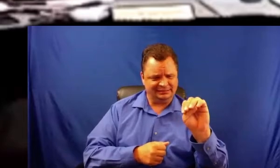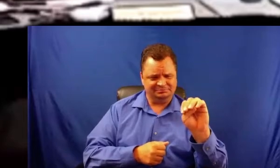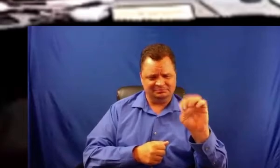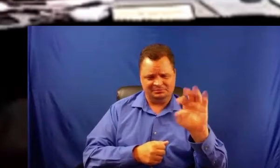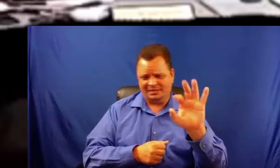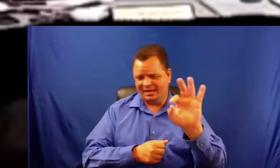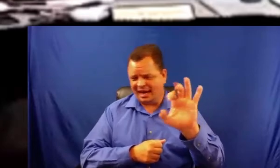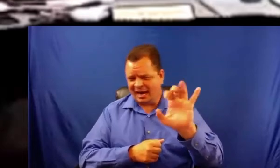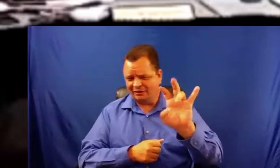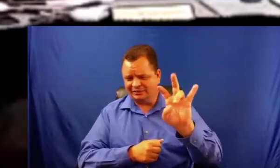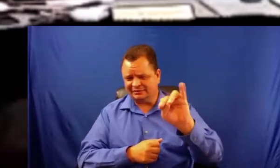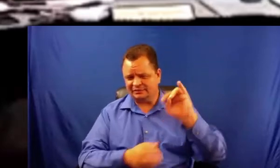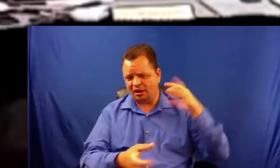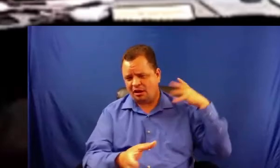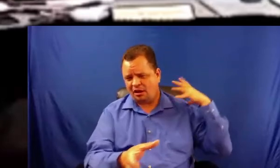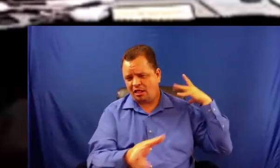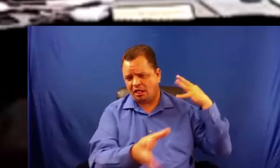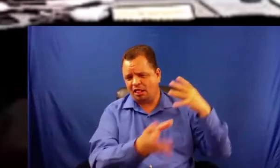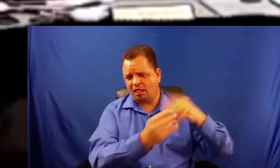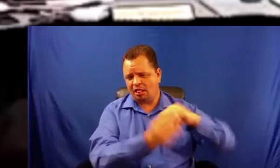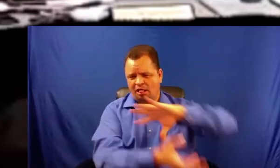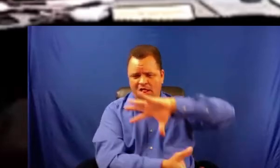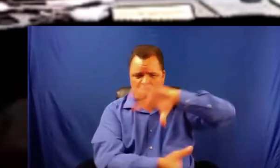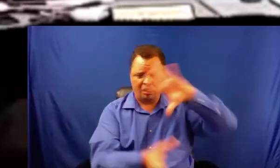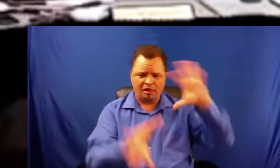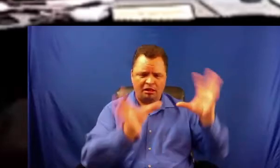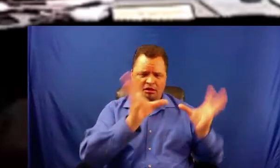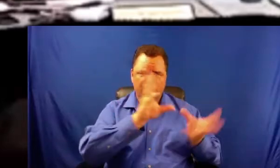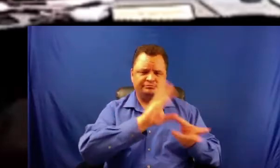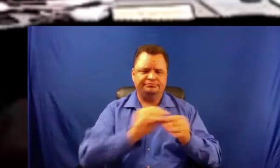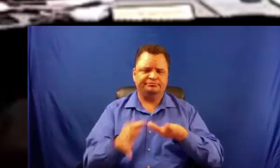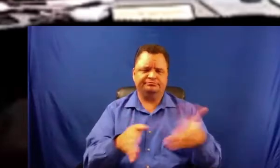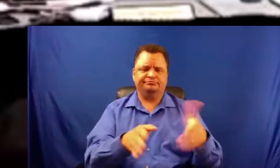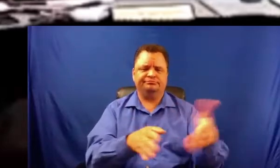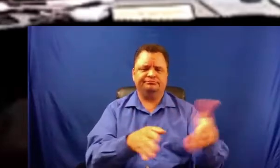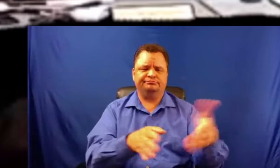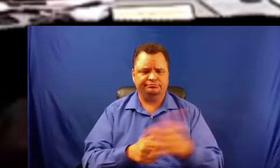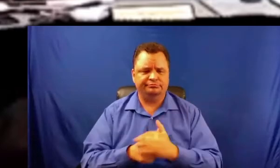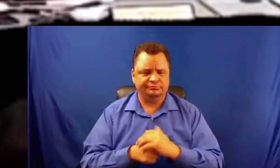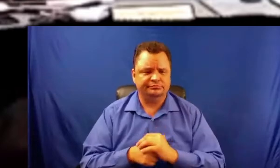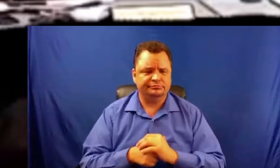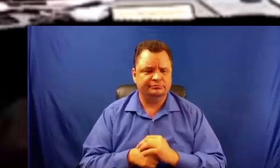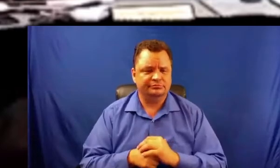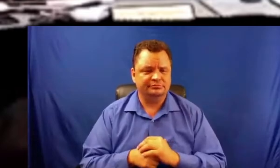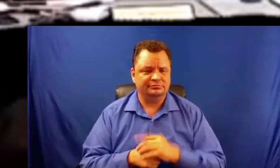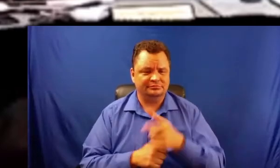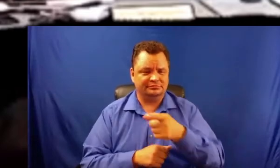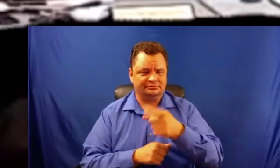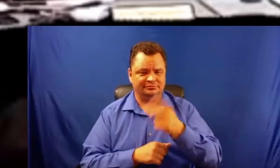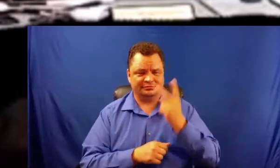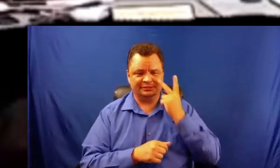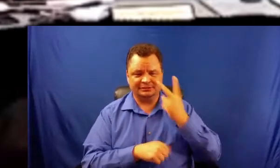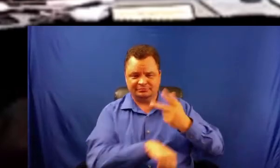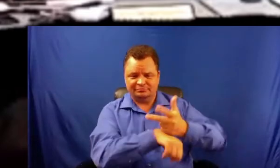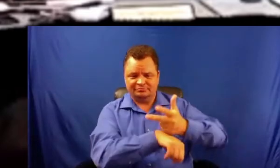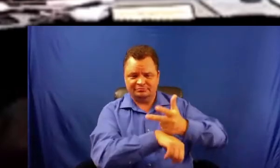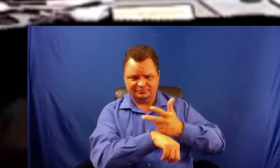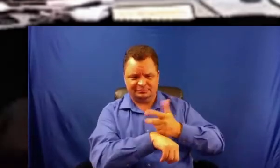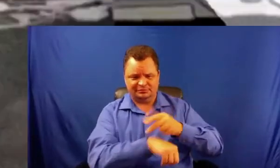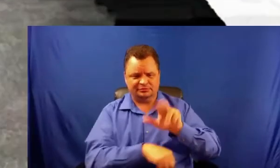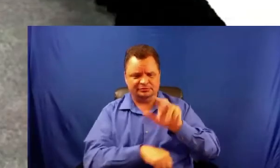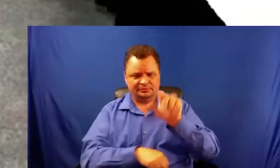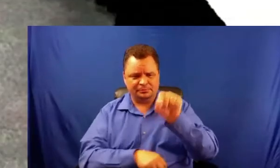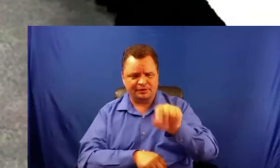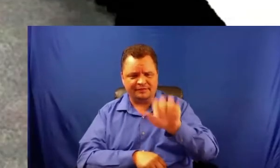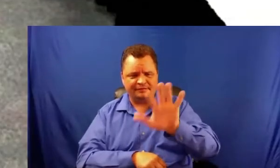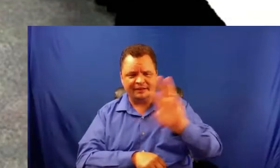total? You know, I looked just a few days ago and it was 0.56, I think over the last 7 days